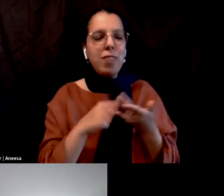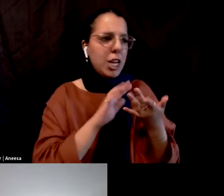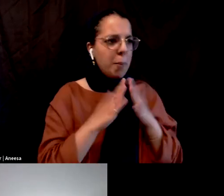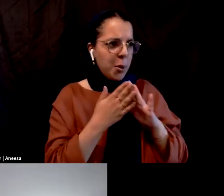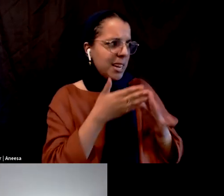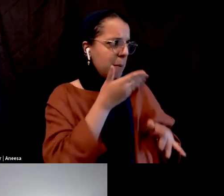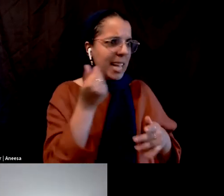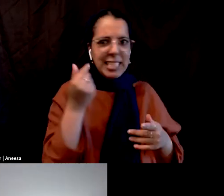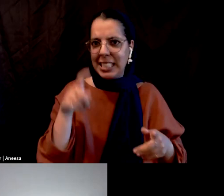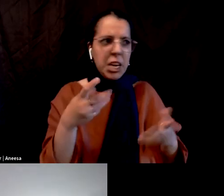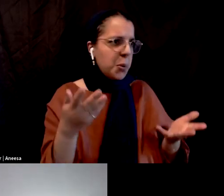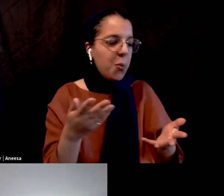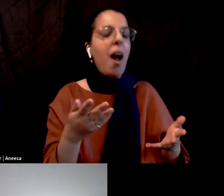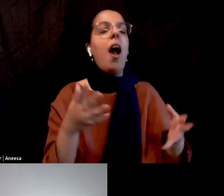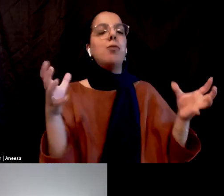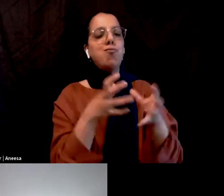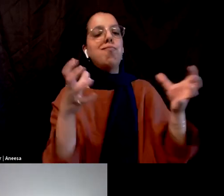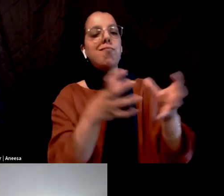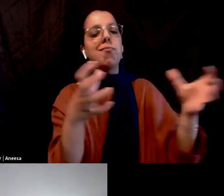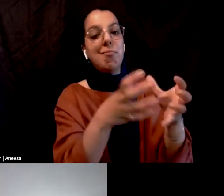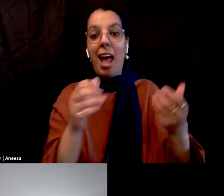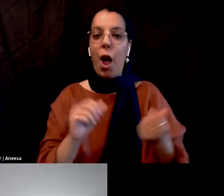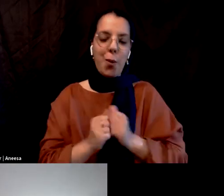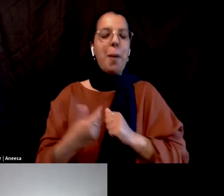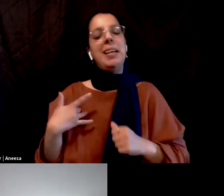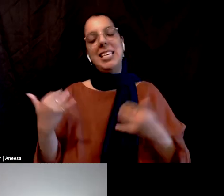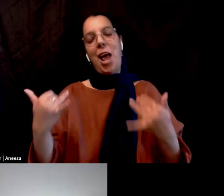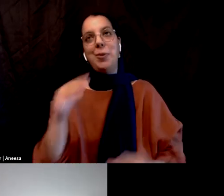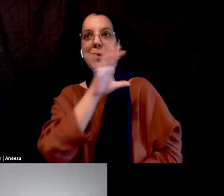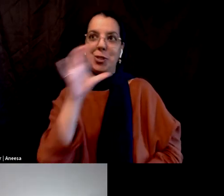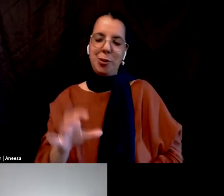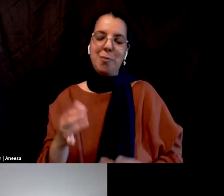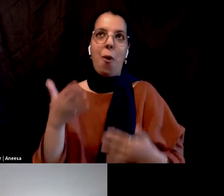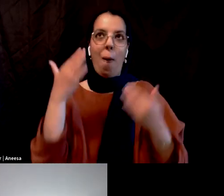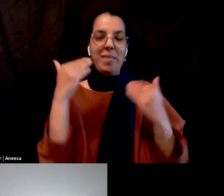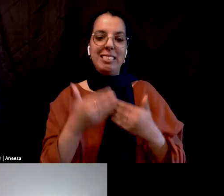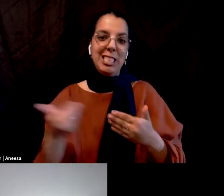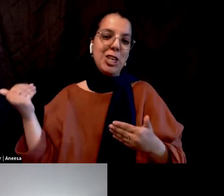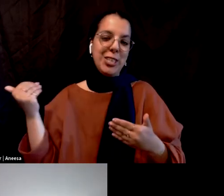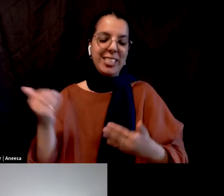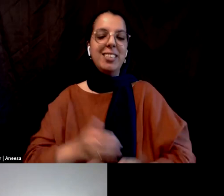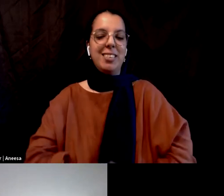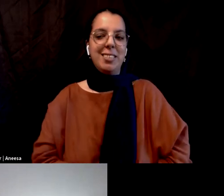of Zoom and all of this online business that we're in, hopefully that will get easier.